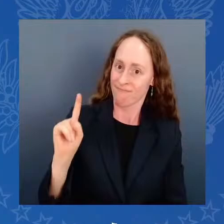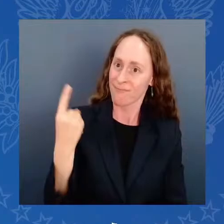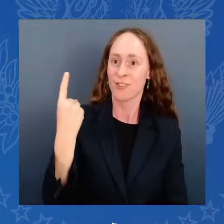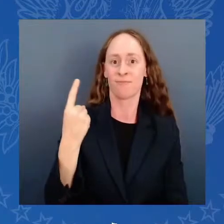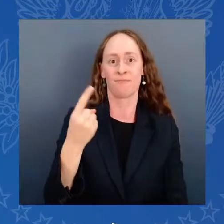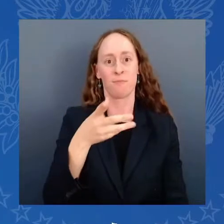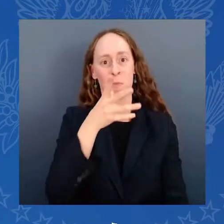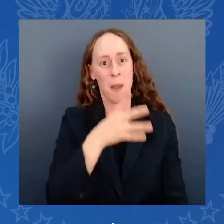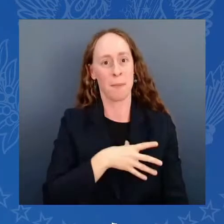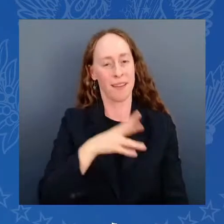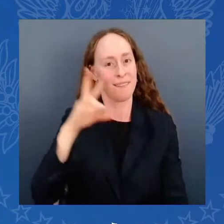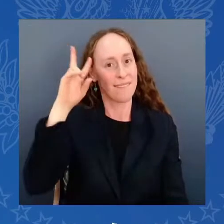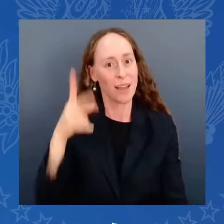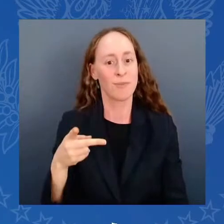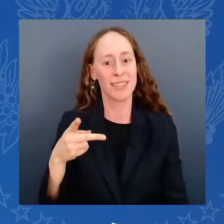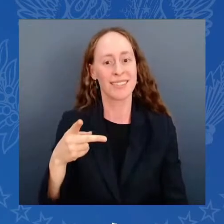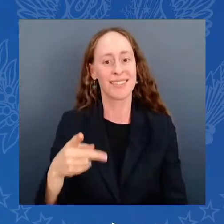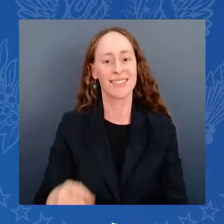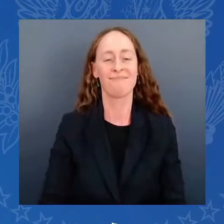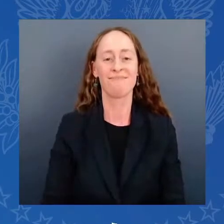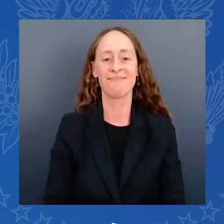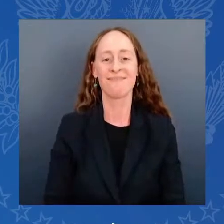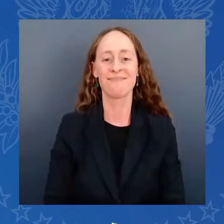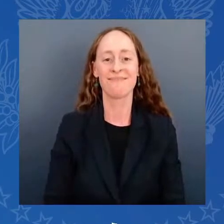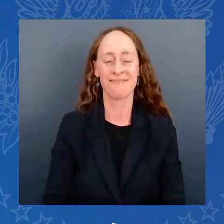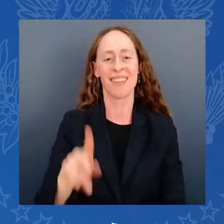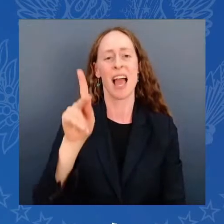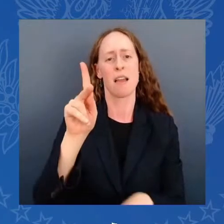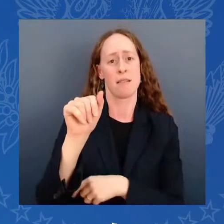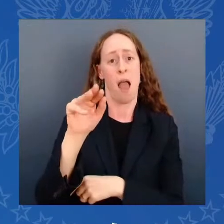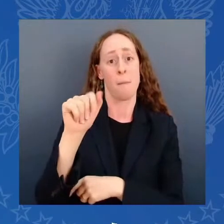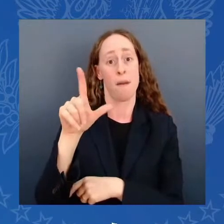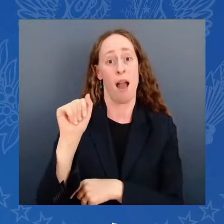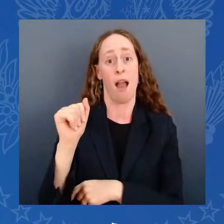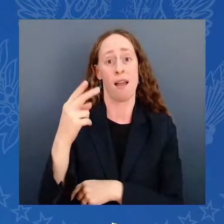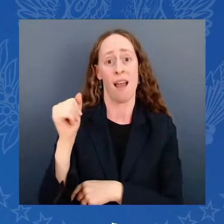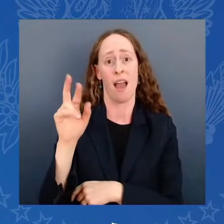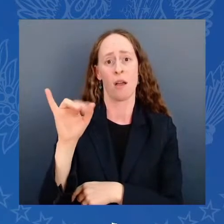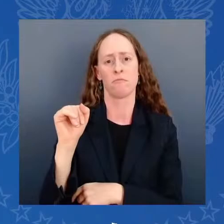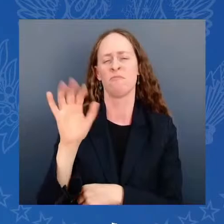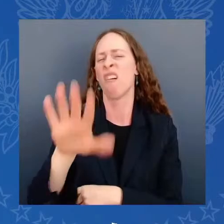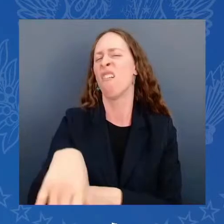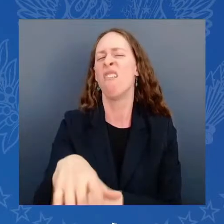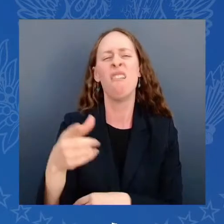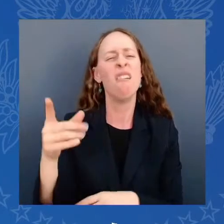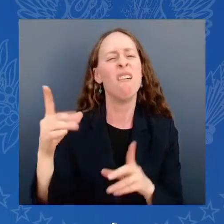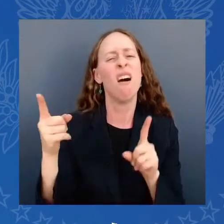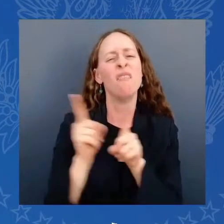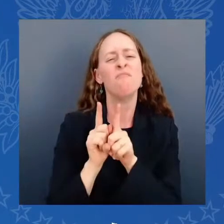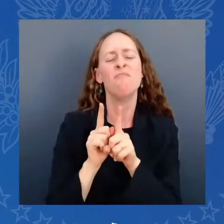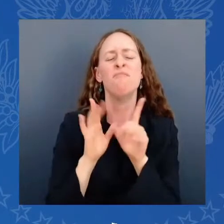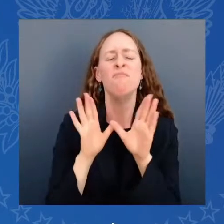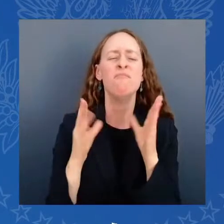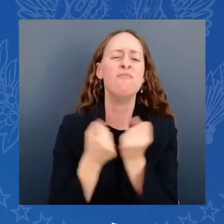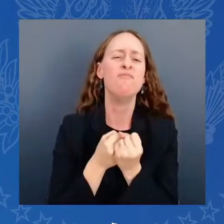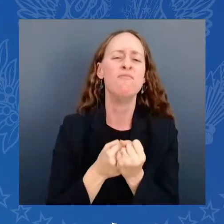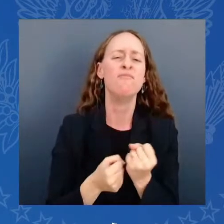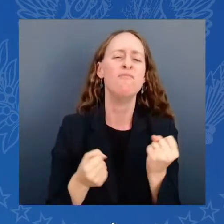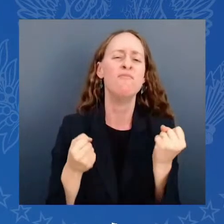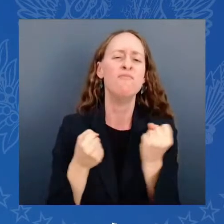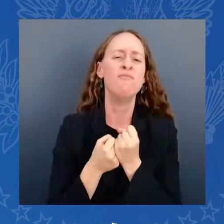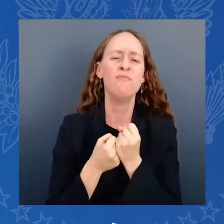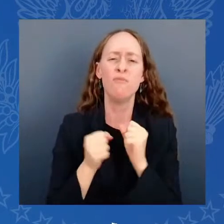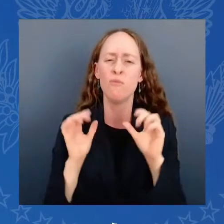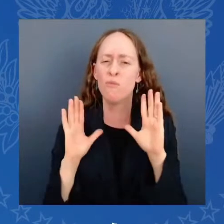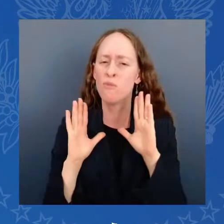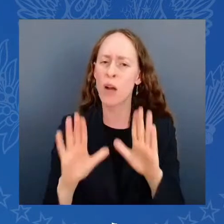I've made clear how I feel about Kamala, and she's been an incredible partner to me, a champion of civil rights throughout her career. And she'll continue to be an